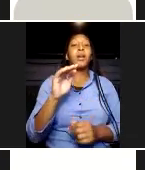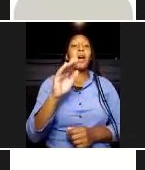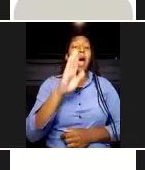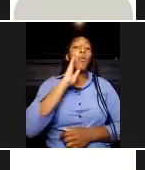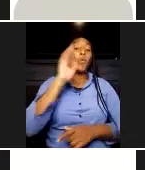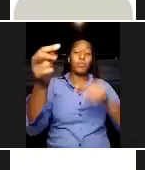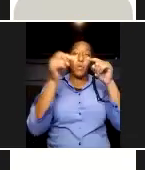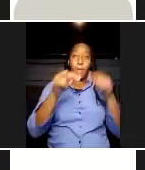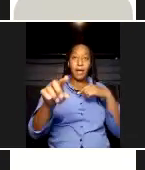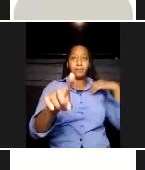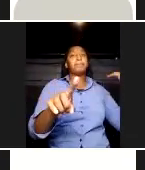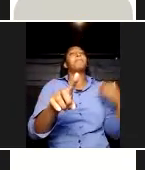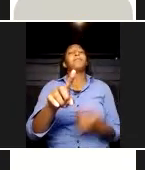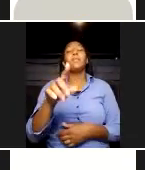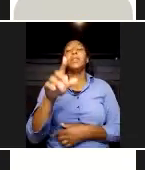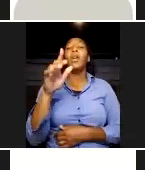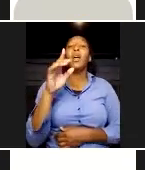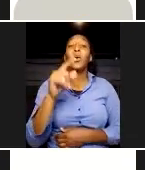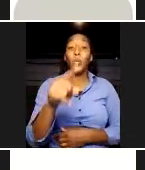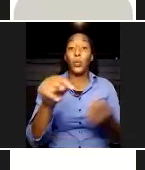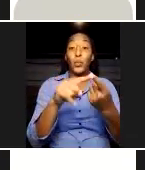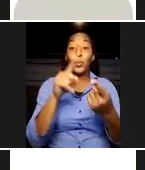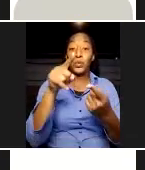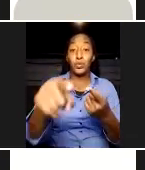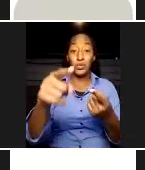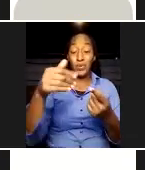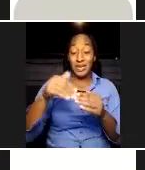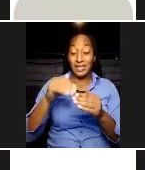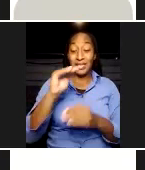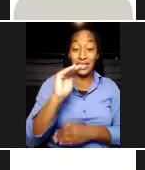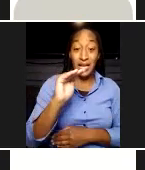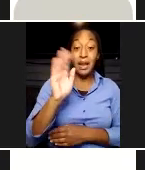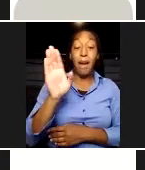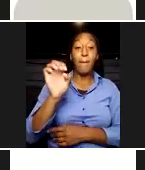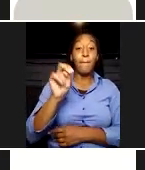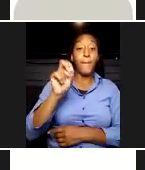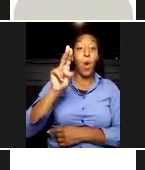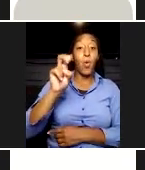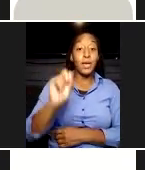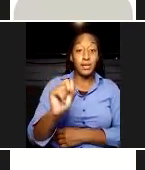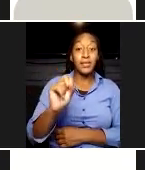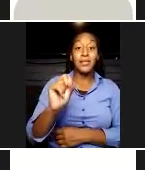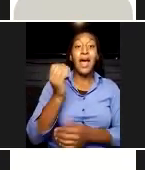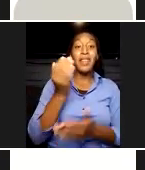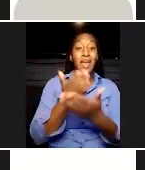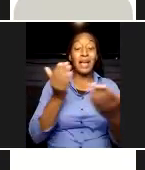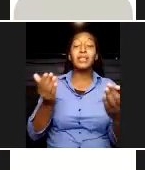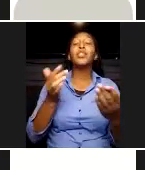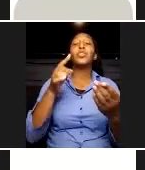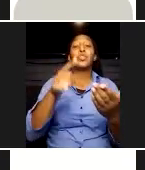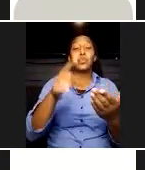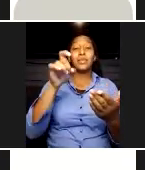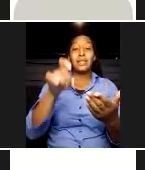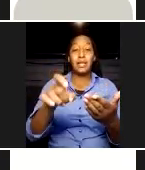you have to send me the write-up and at least a picture, preferably a video of the car in